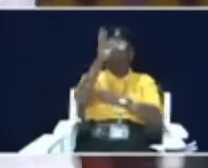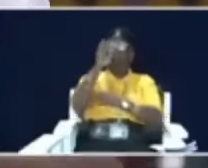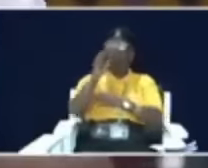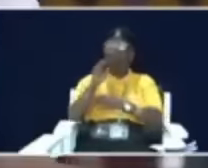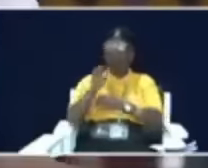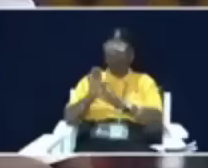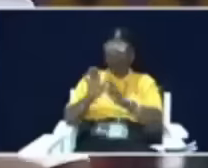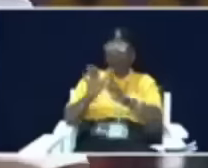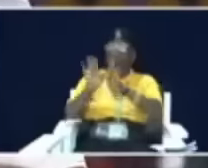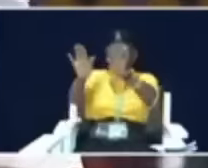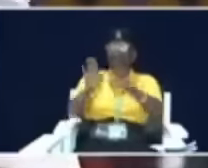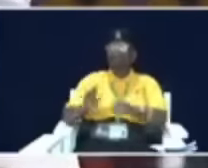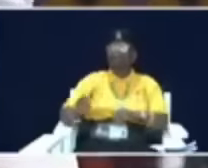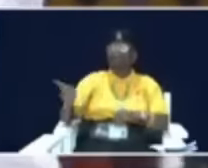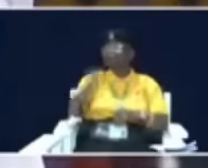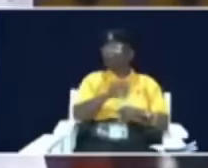How can you?